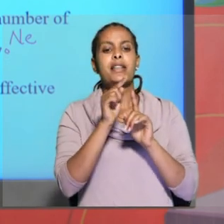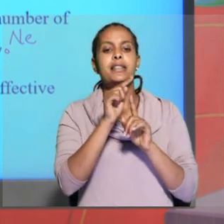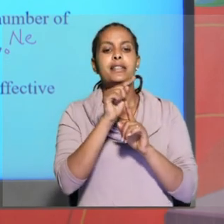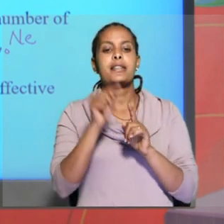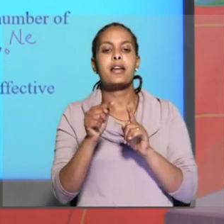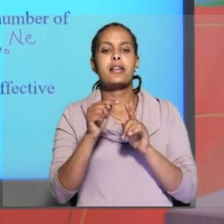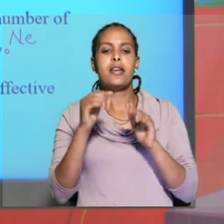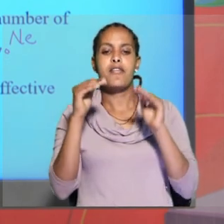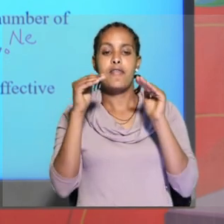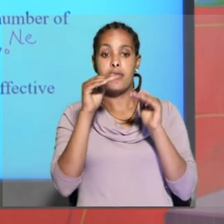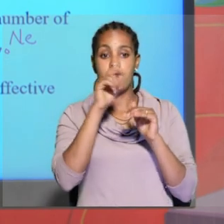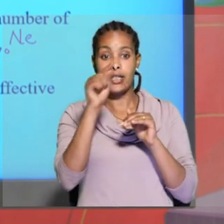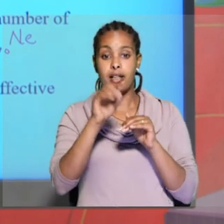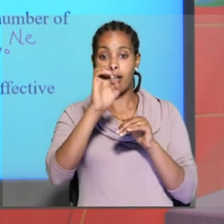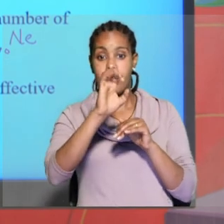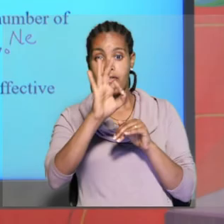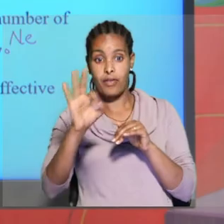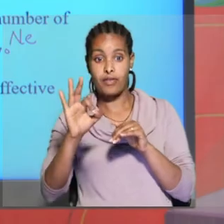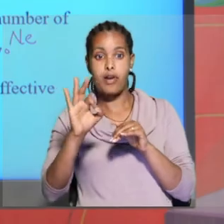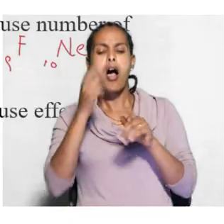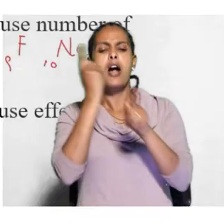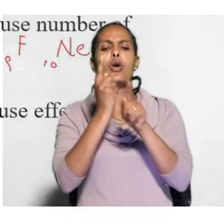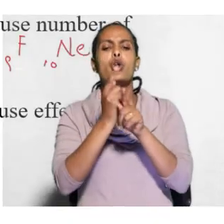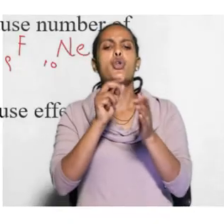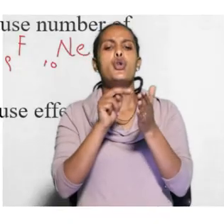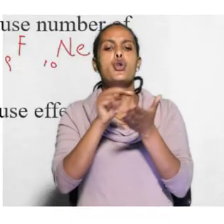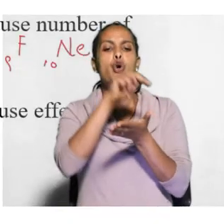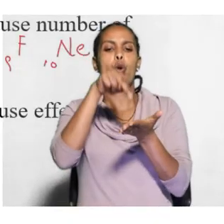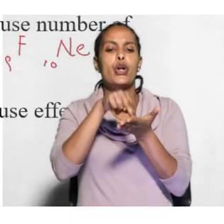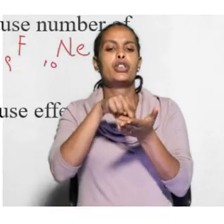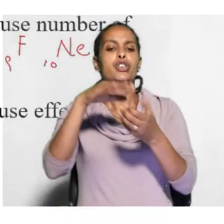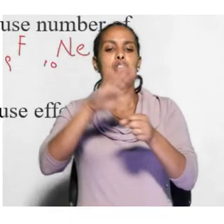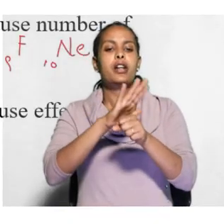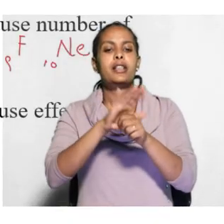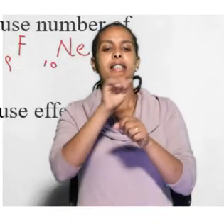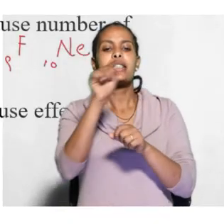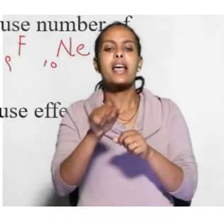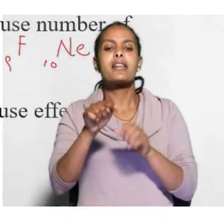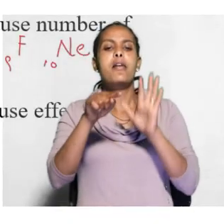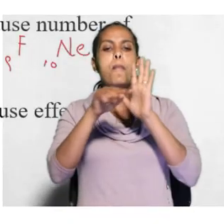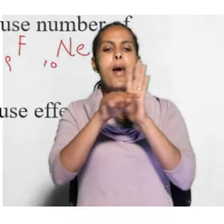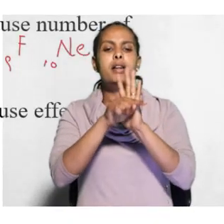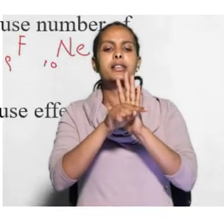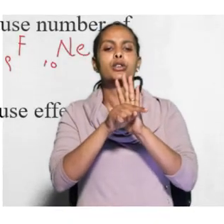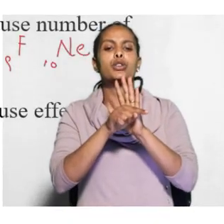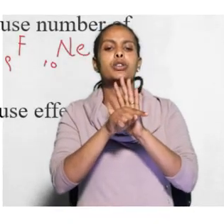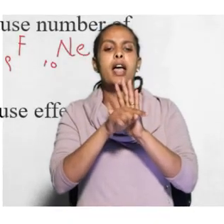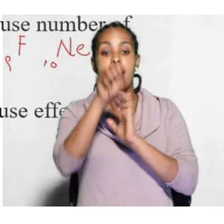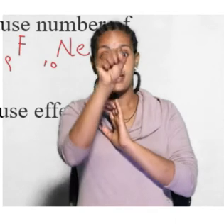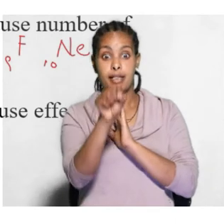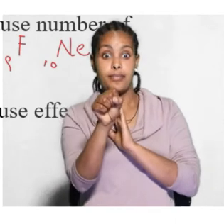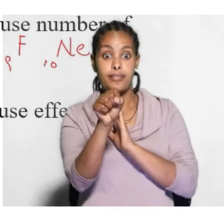that effective equal actual nuclear charge Z minus shielding electrons